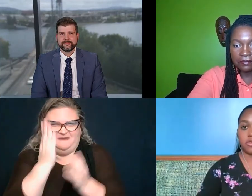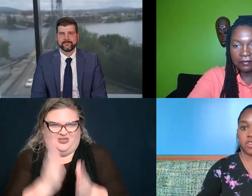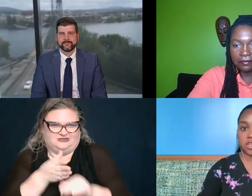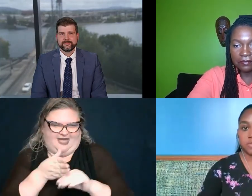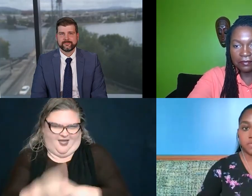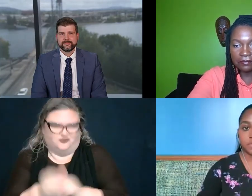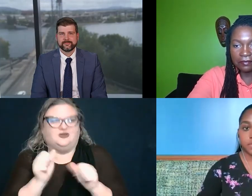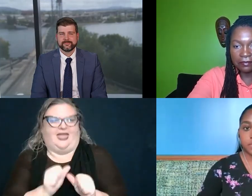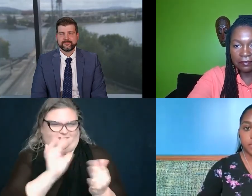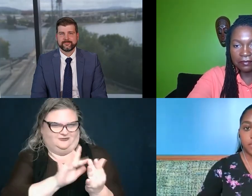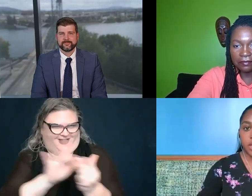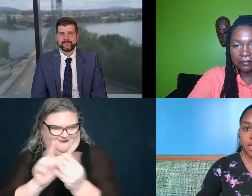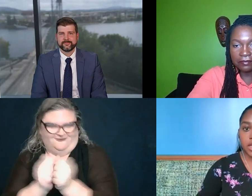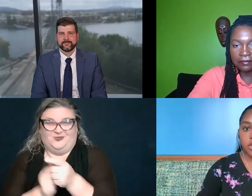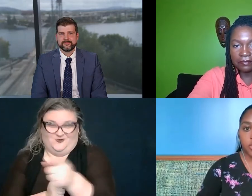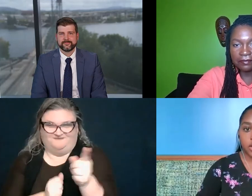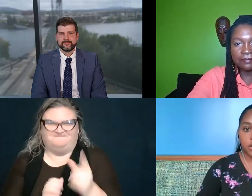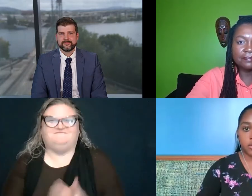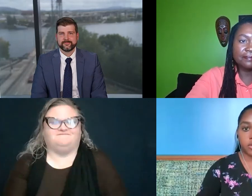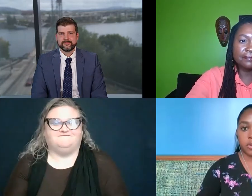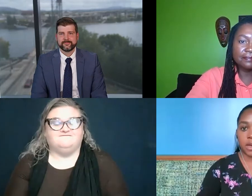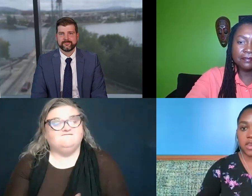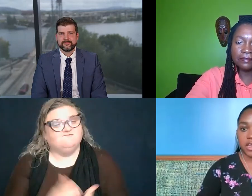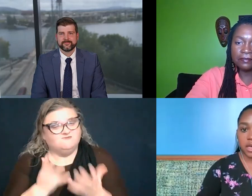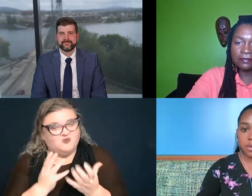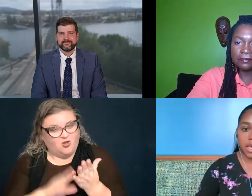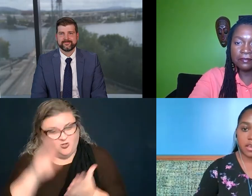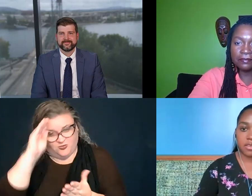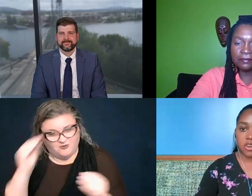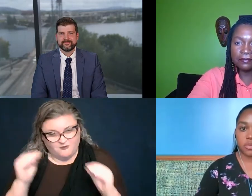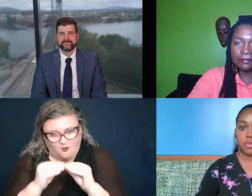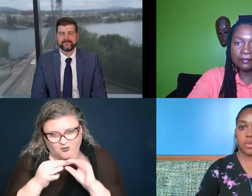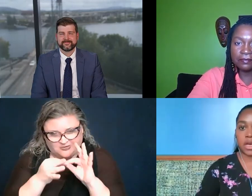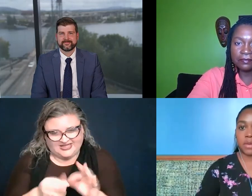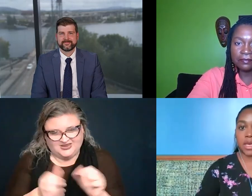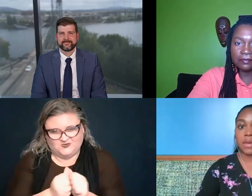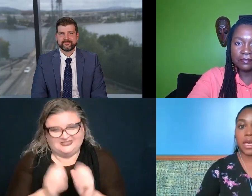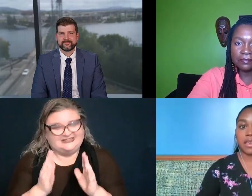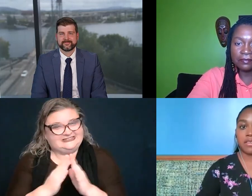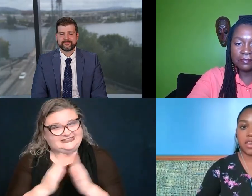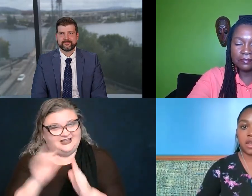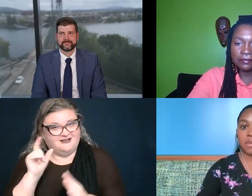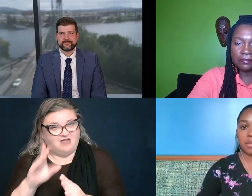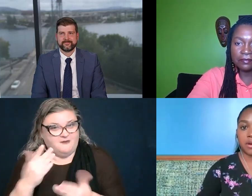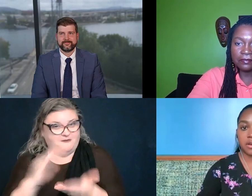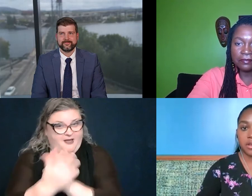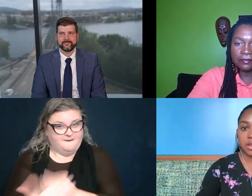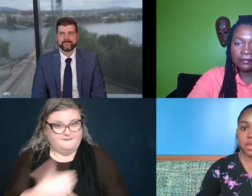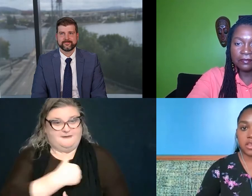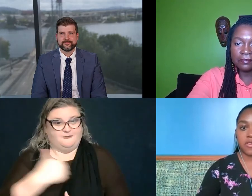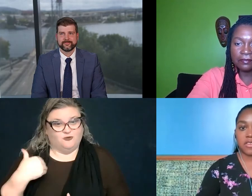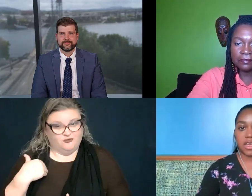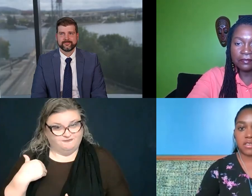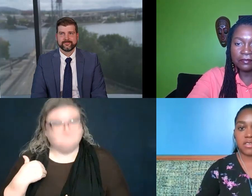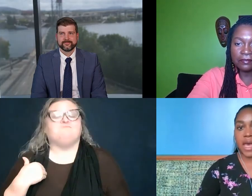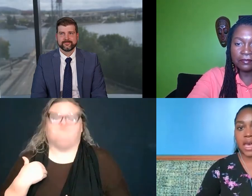can reach out to you. And if you want to learn more about City Club and consider becoming a City Club member,